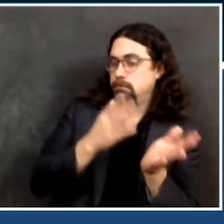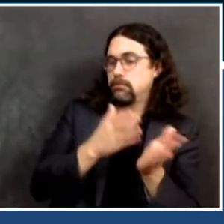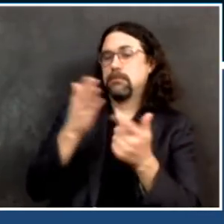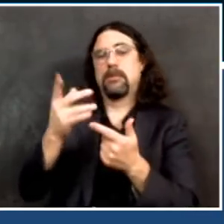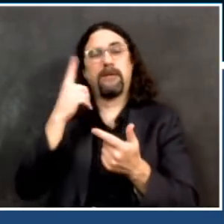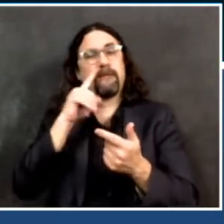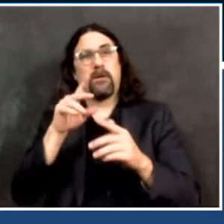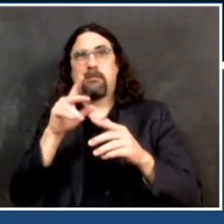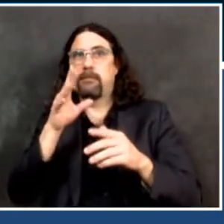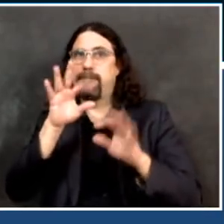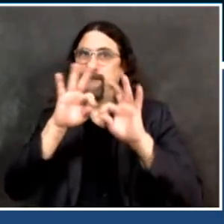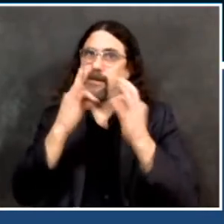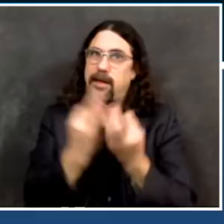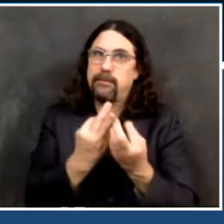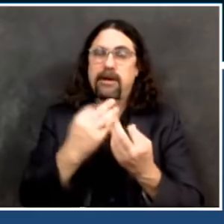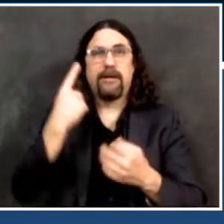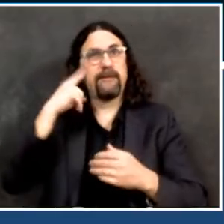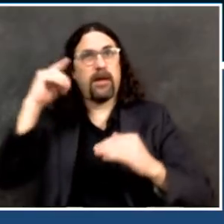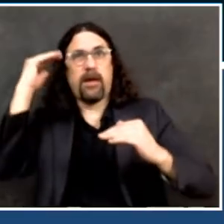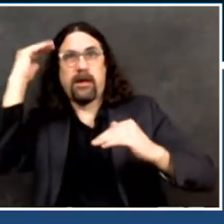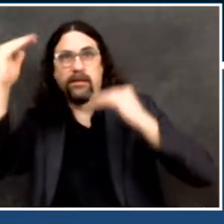and they are now serving